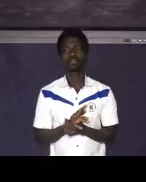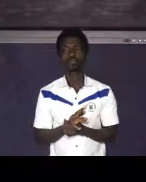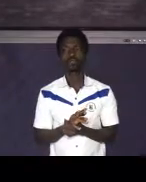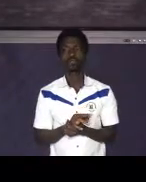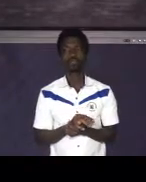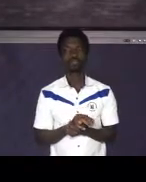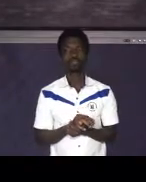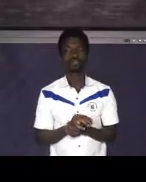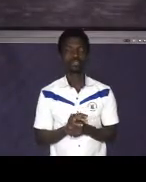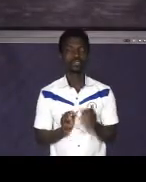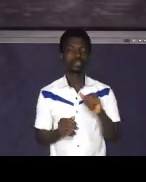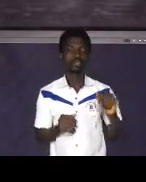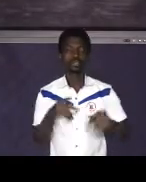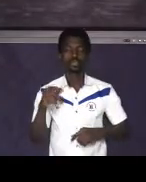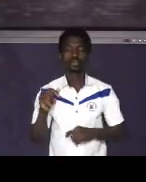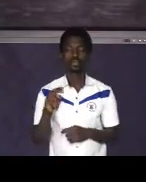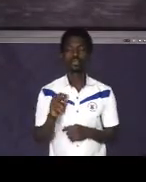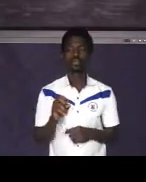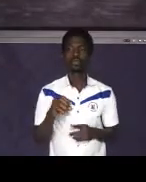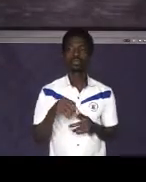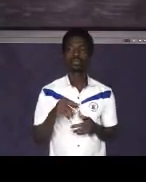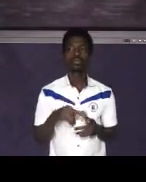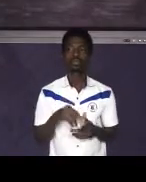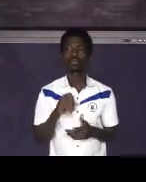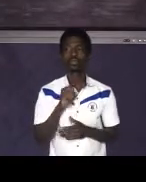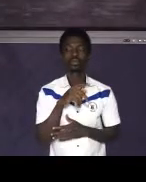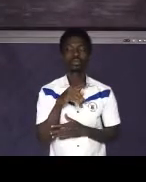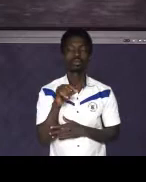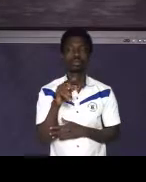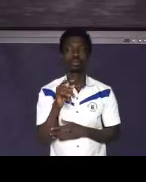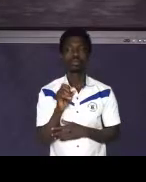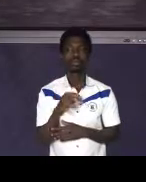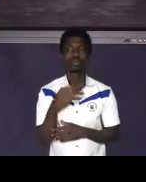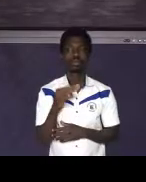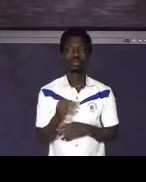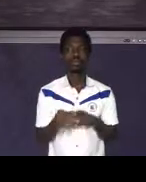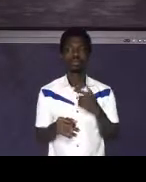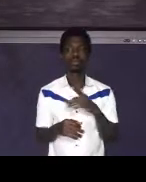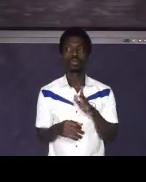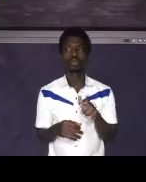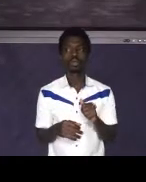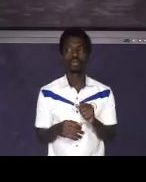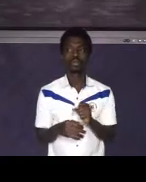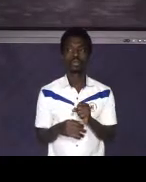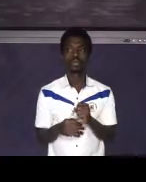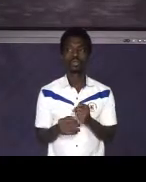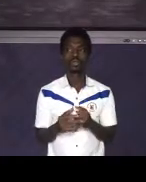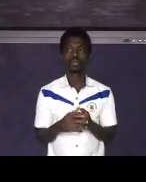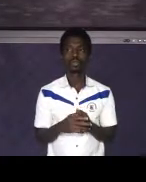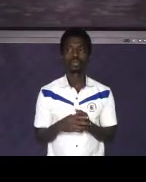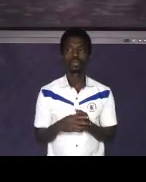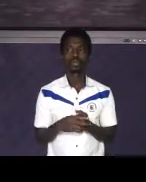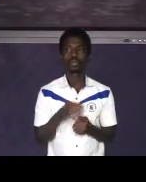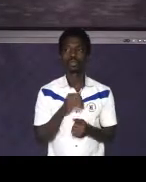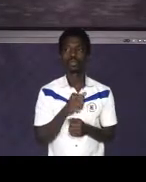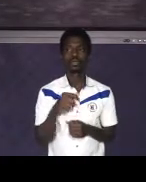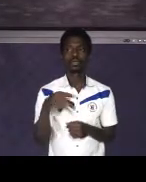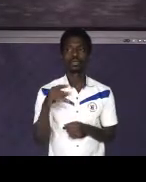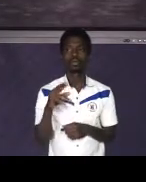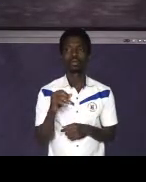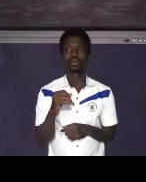of butter, a pane or splinter of glass, a puff of